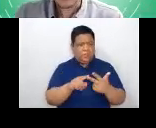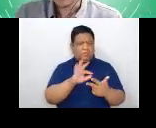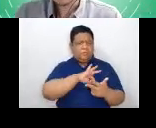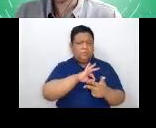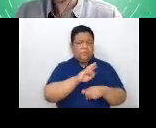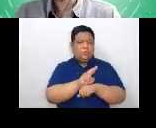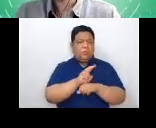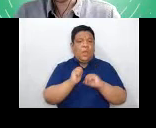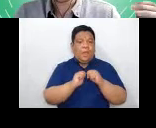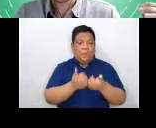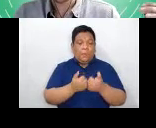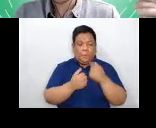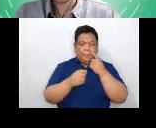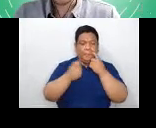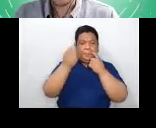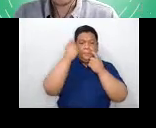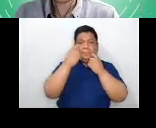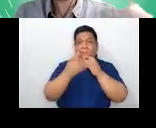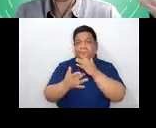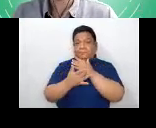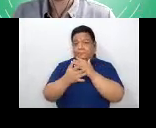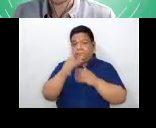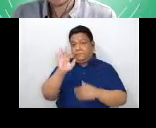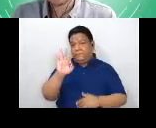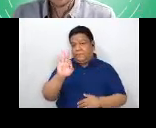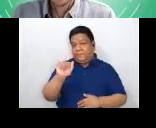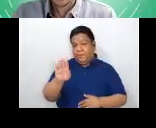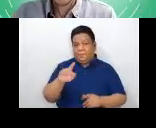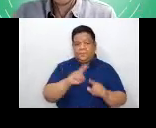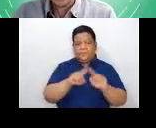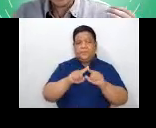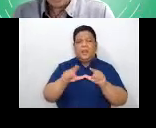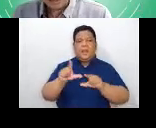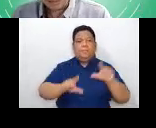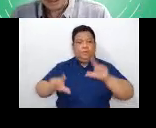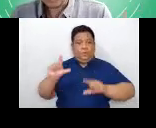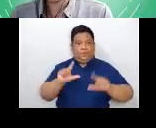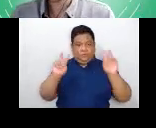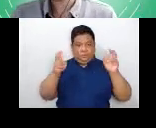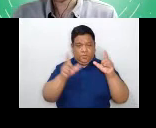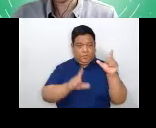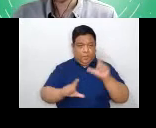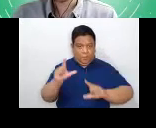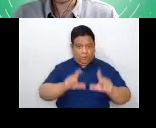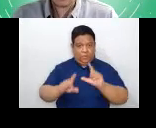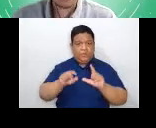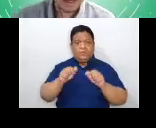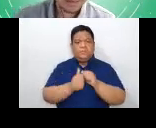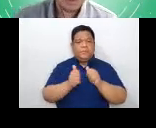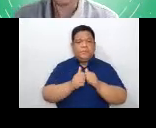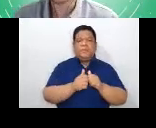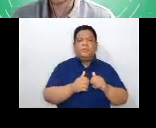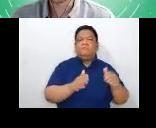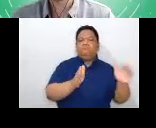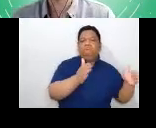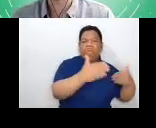digital fabrication has developed, or what's come about is these laboratories. And so these laboratories are spaces where people experiment